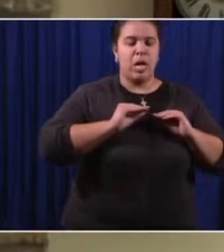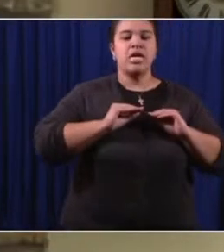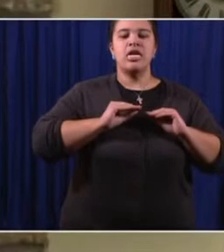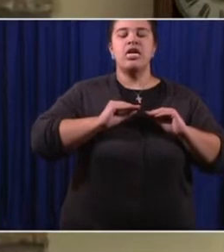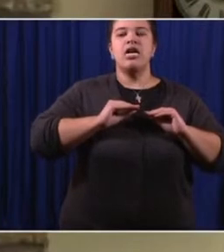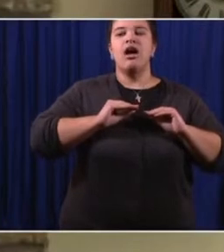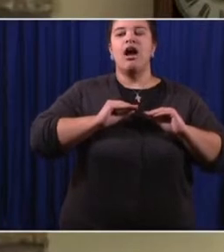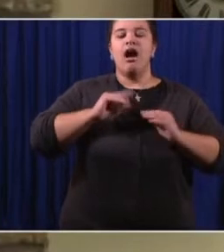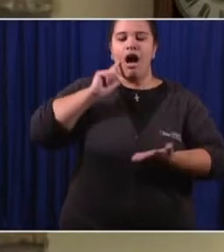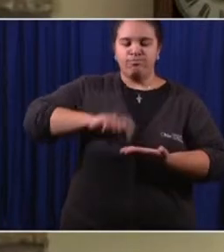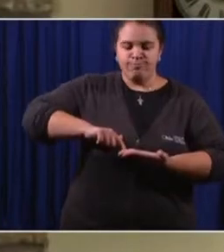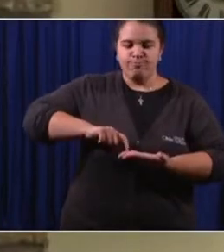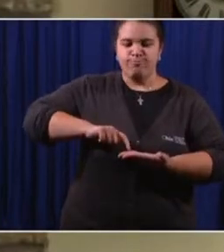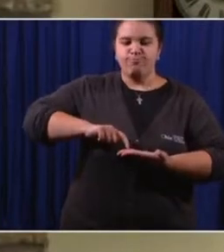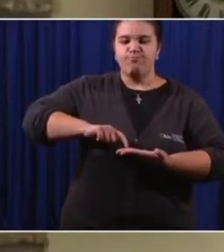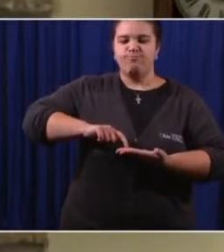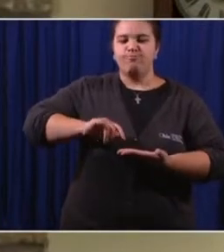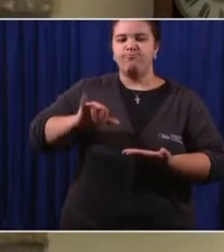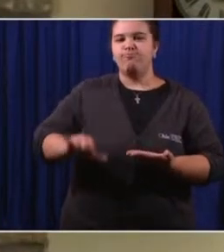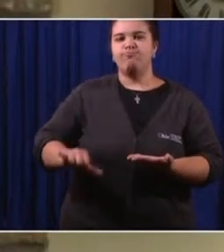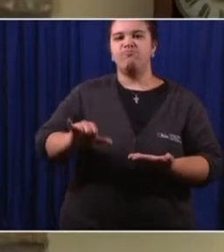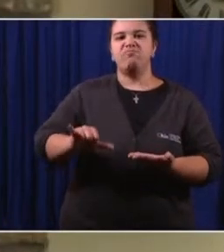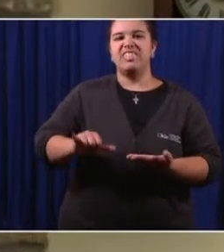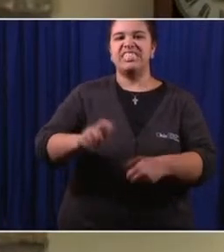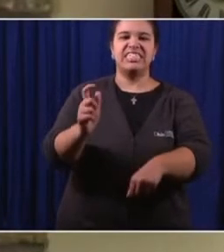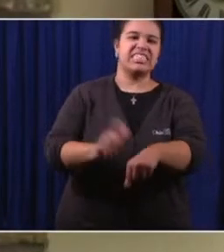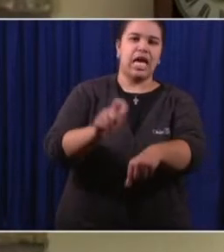that it needs to be repealed.